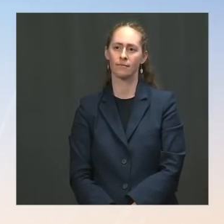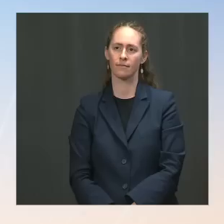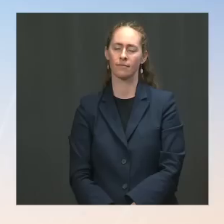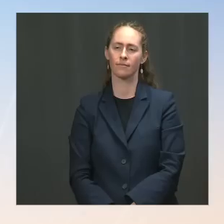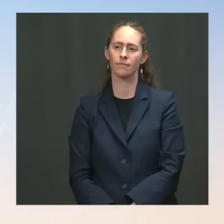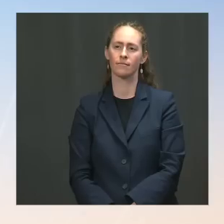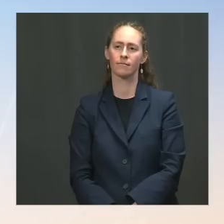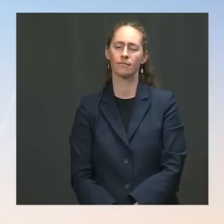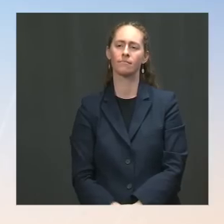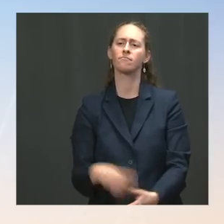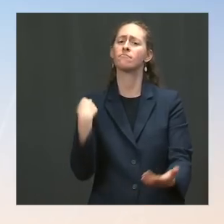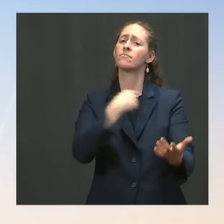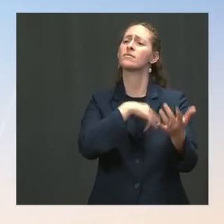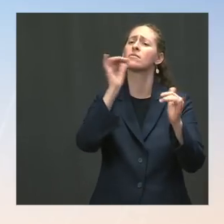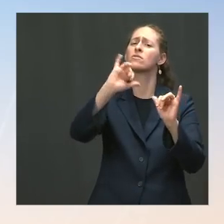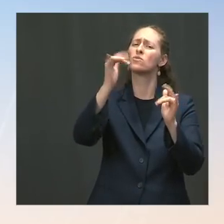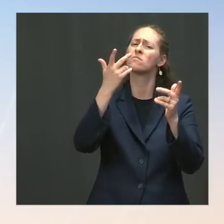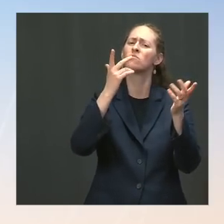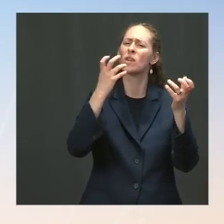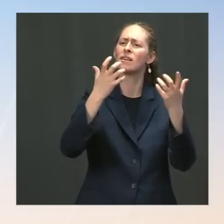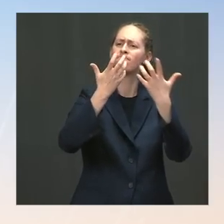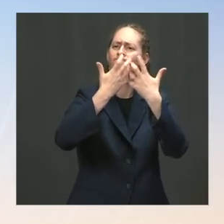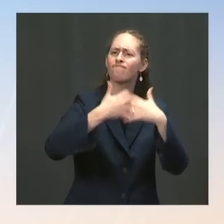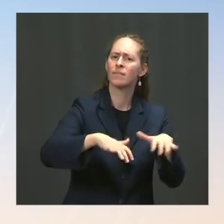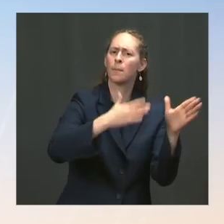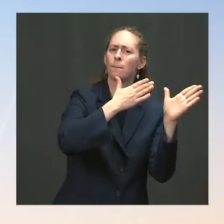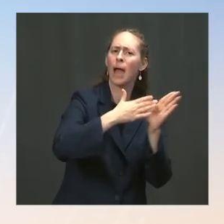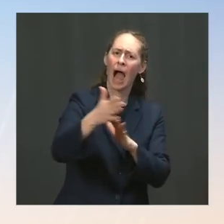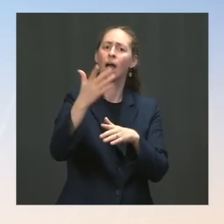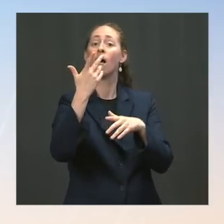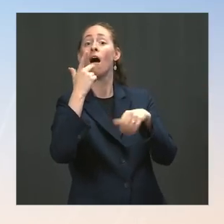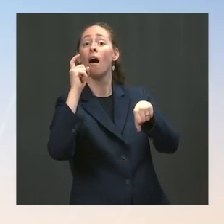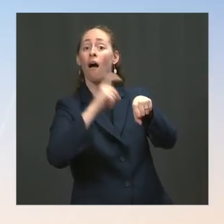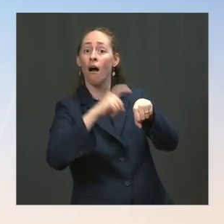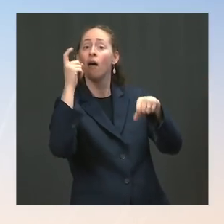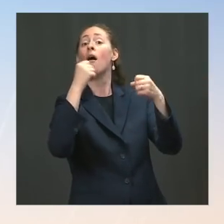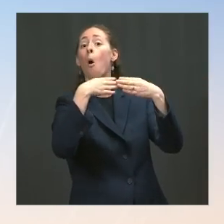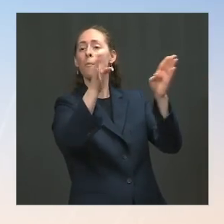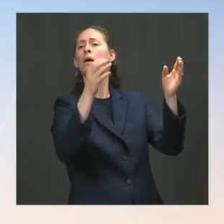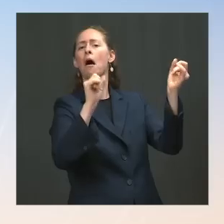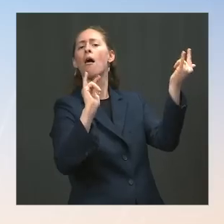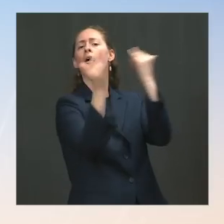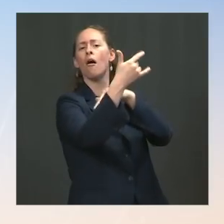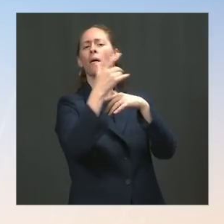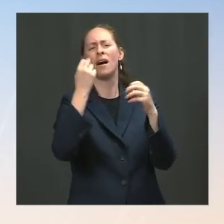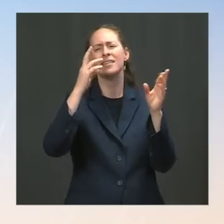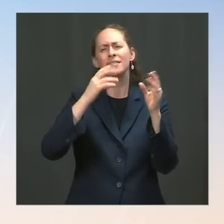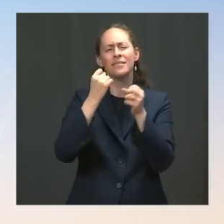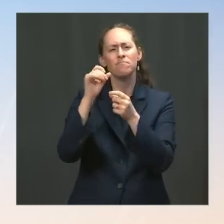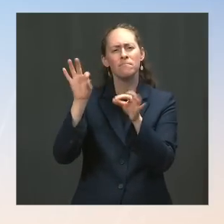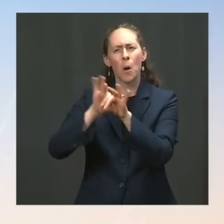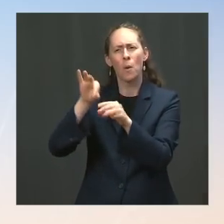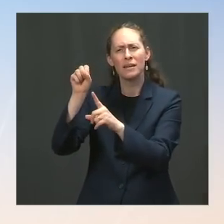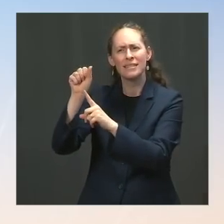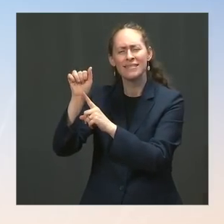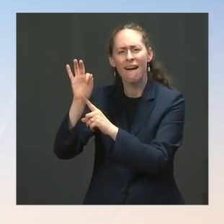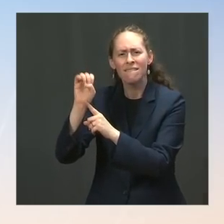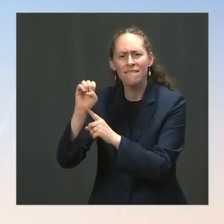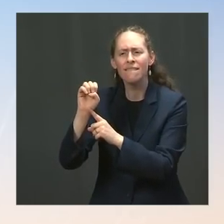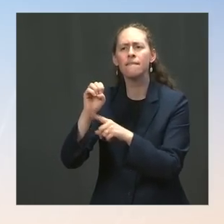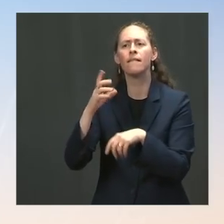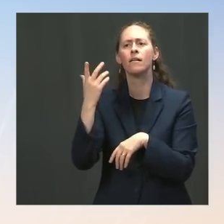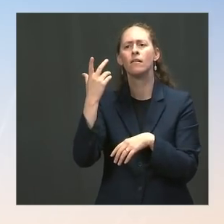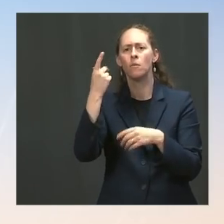international travel policy. And that will be done through the prism of providing consistent guidance, equitable guidance, digestible guidance.